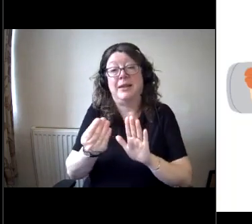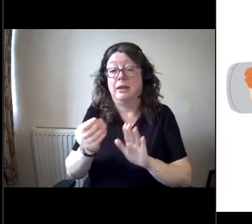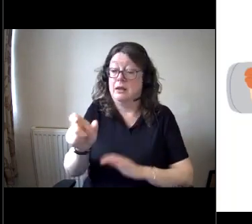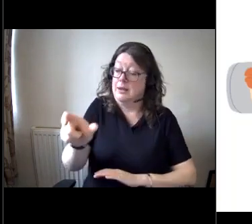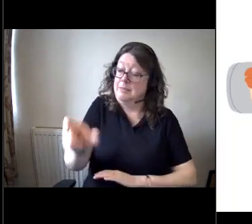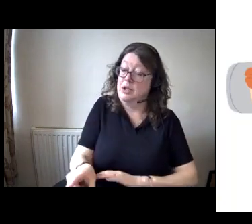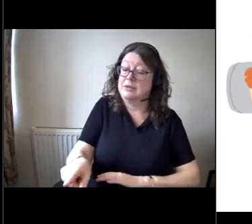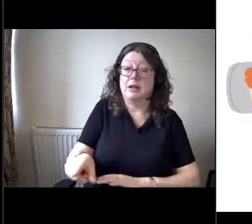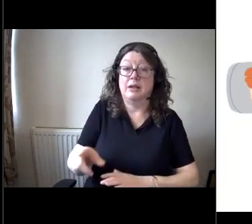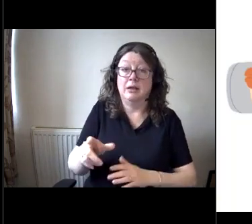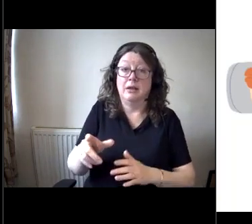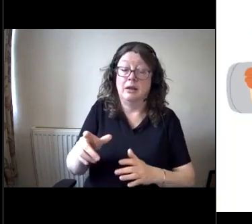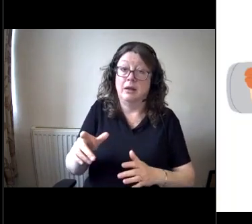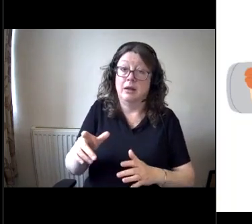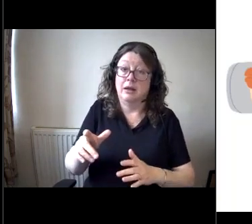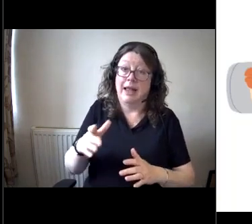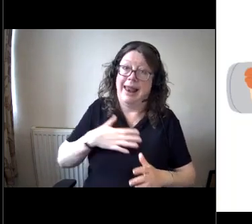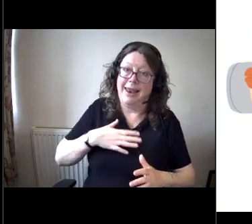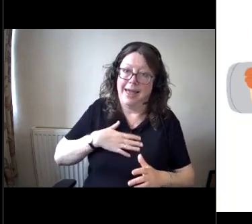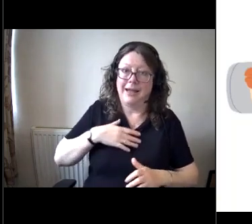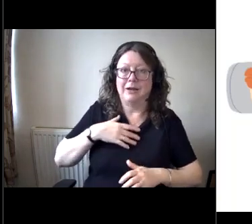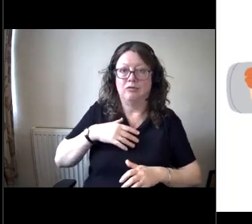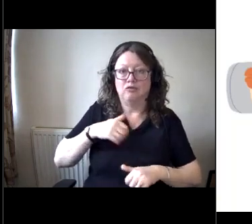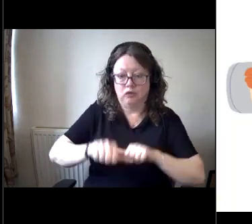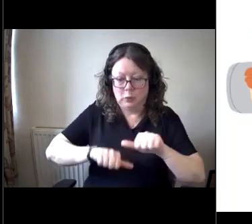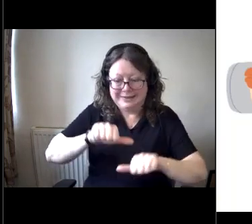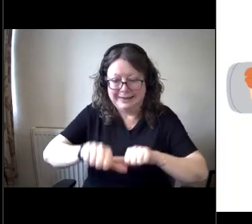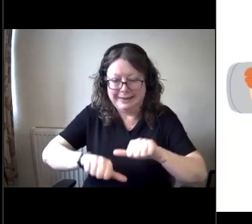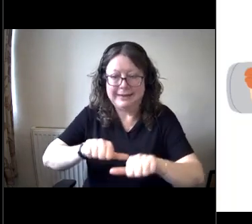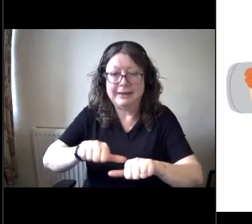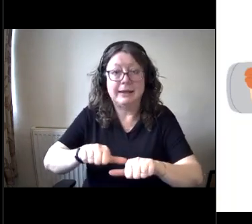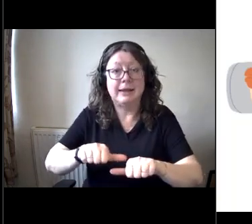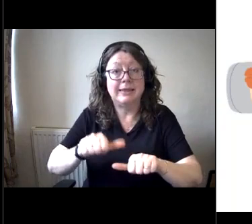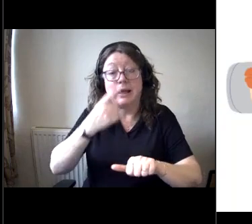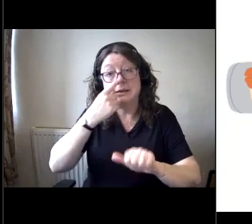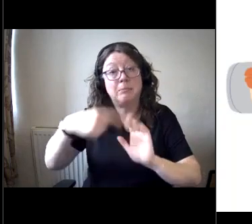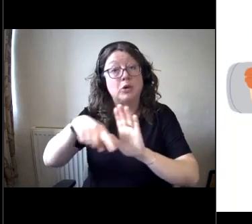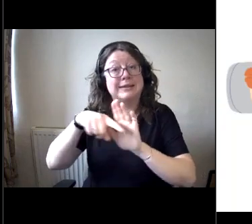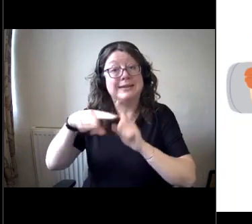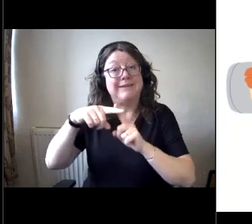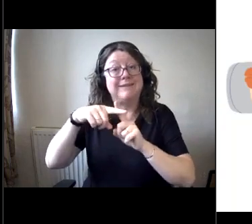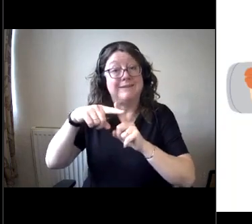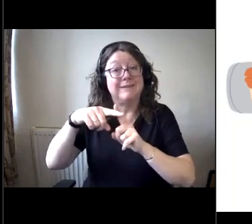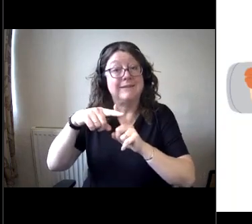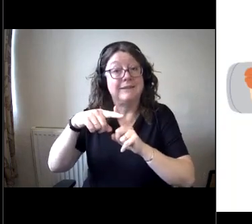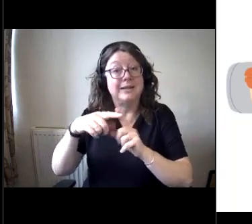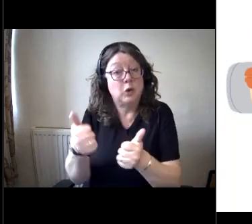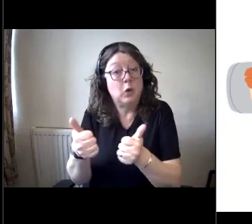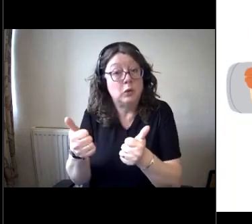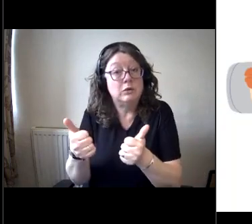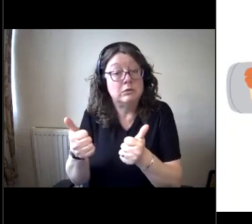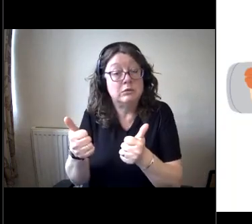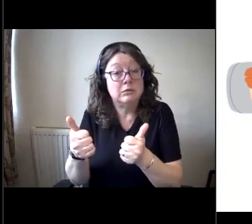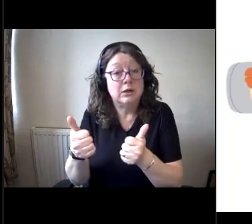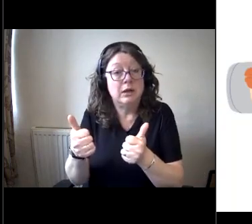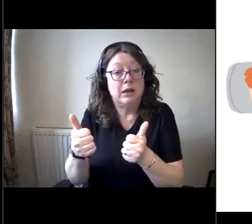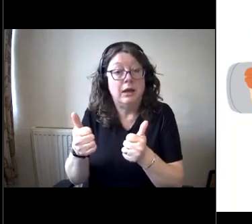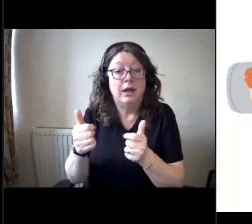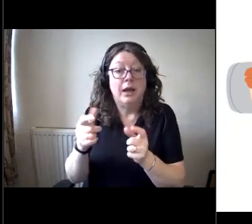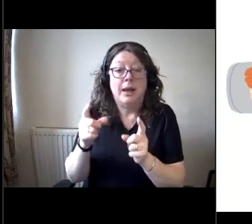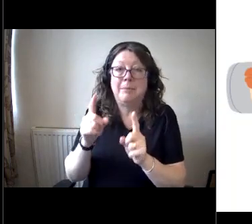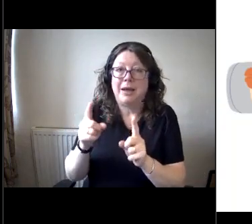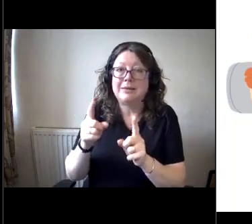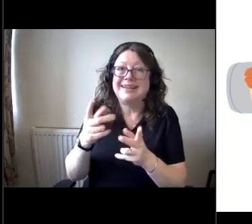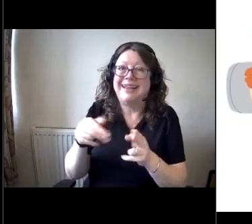that's a lovely strengths way, it's a positive way of talking about it. And then we might say, so, you know, when those things are